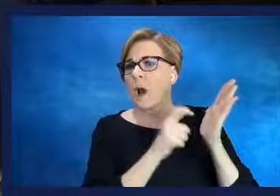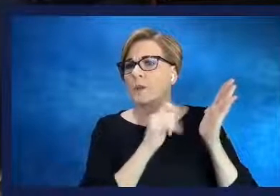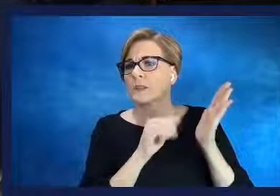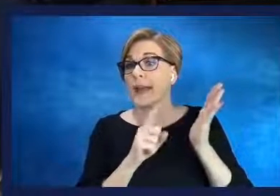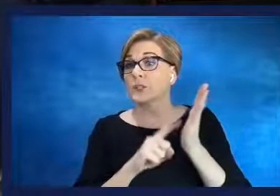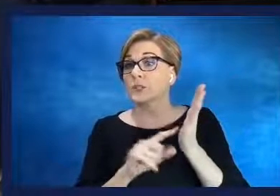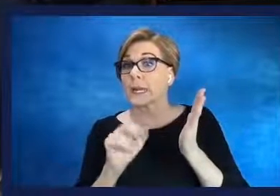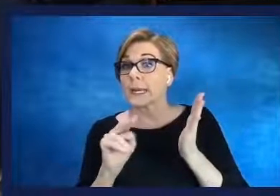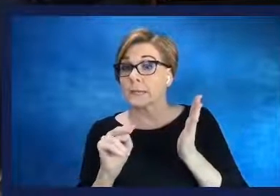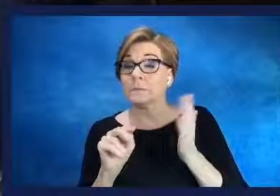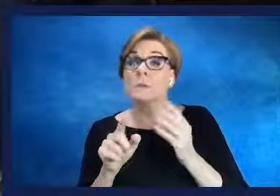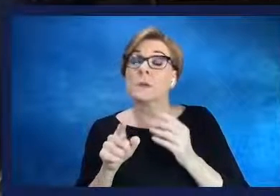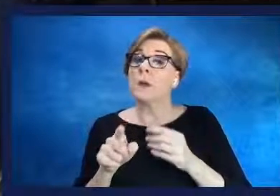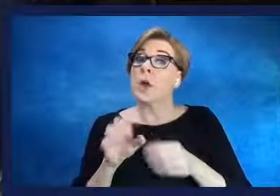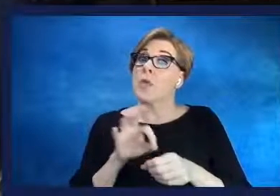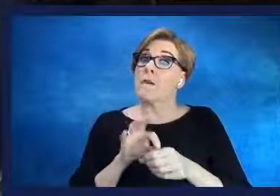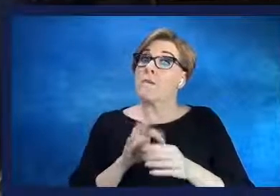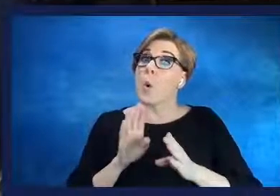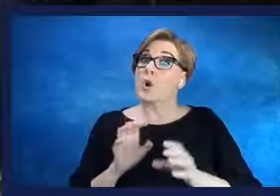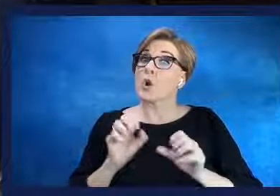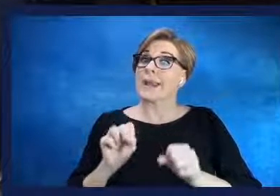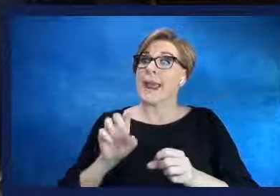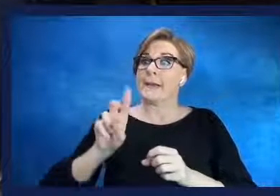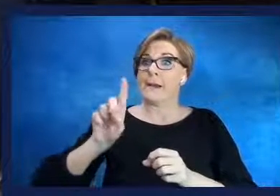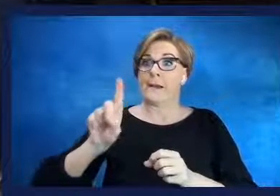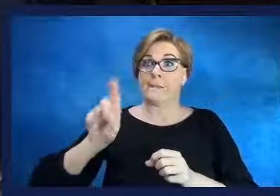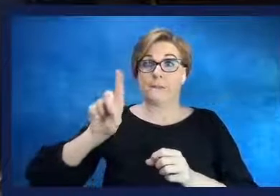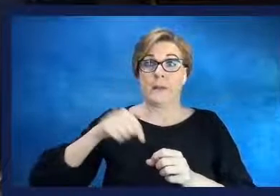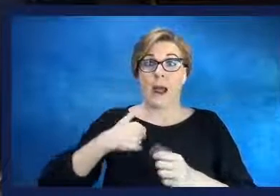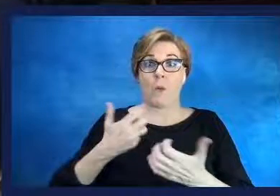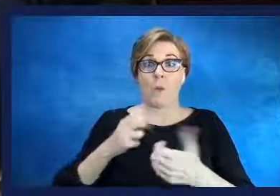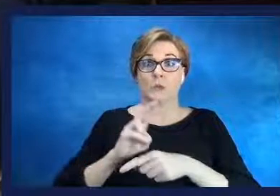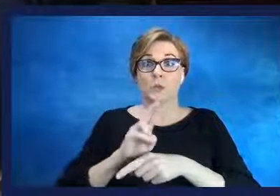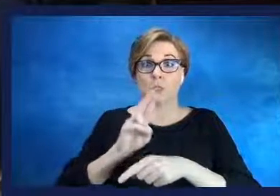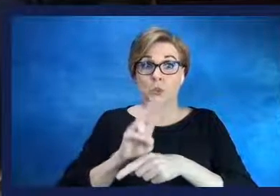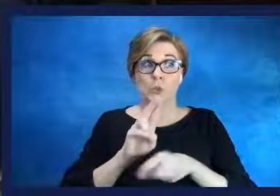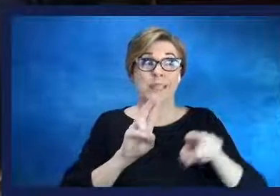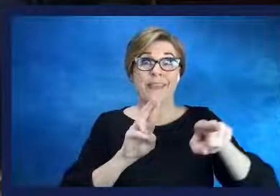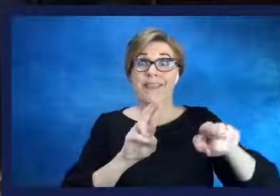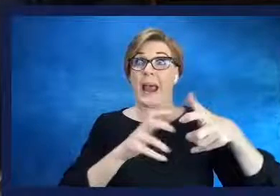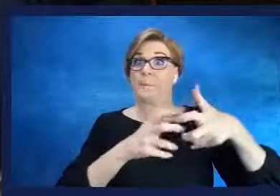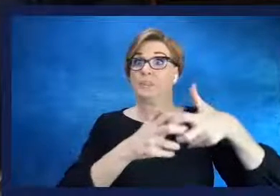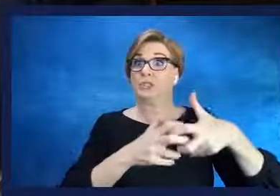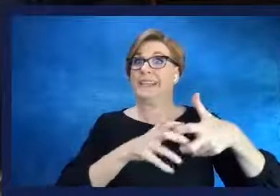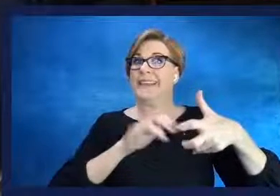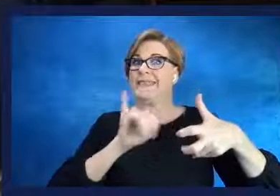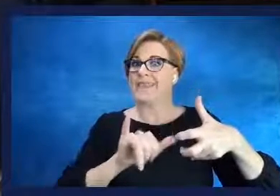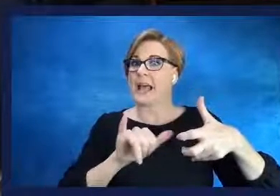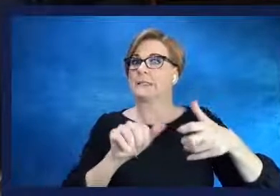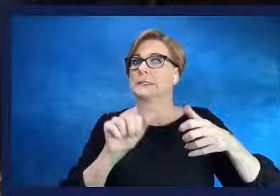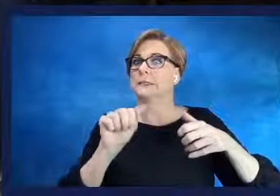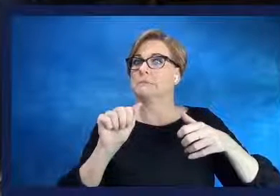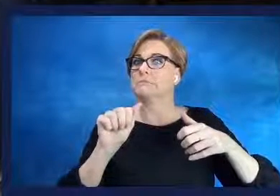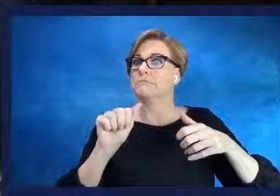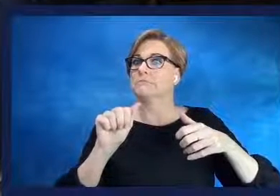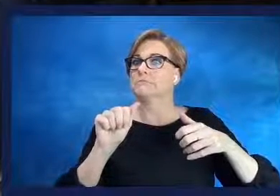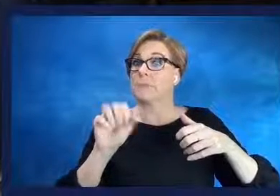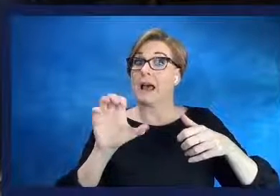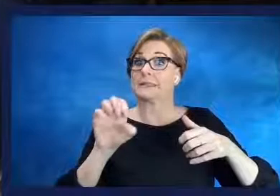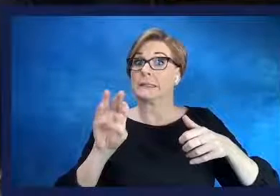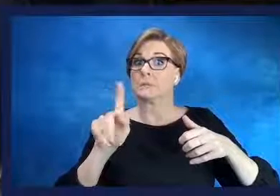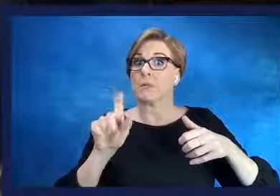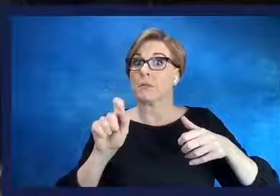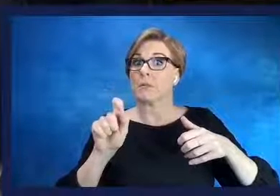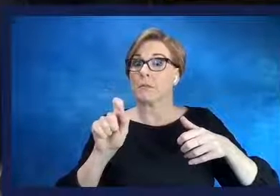that they want to use that accessible voting device, and then our poll worker would walk that voter through the next steps of the process,